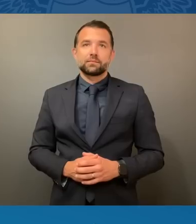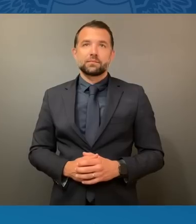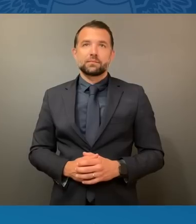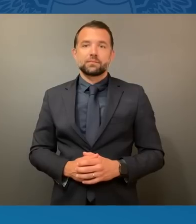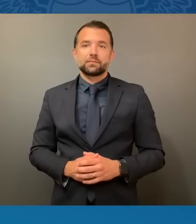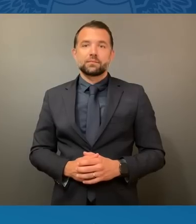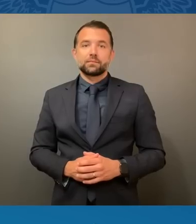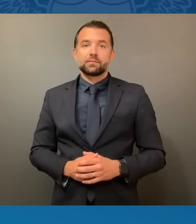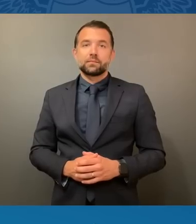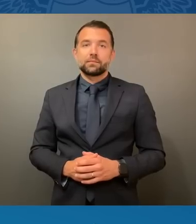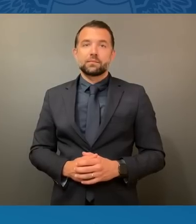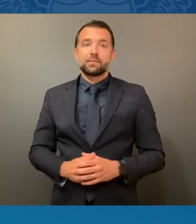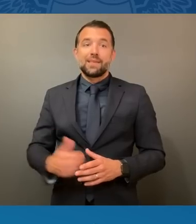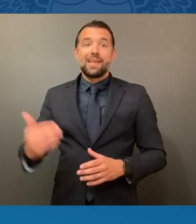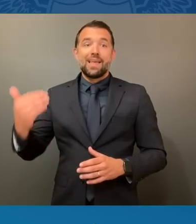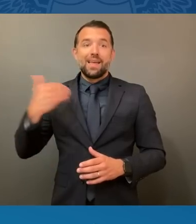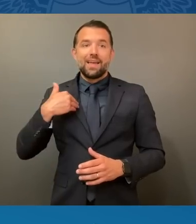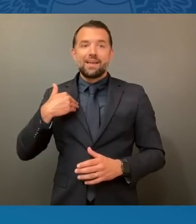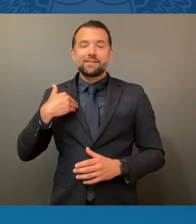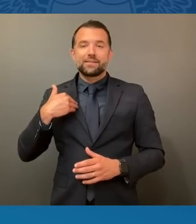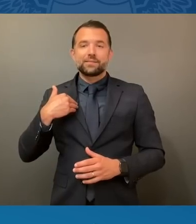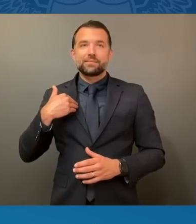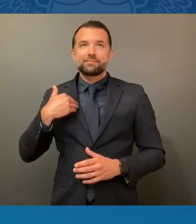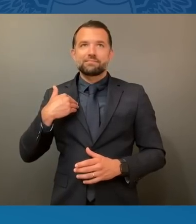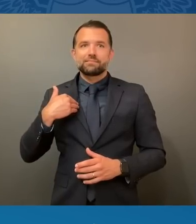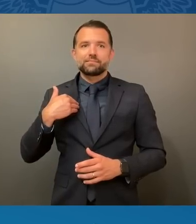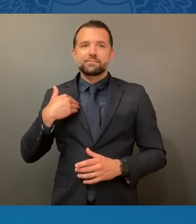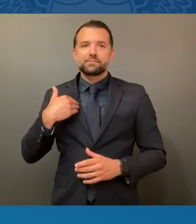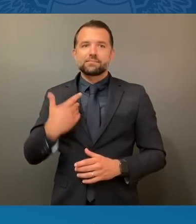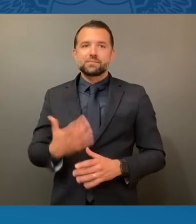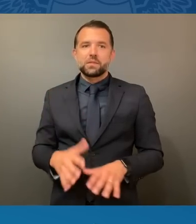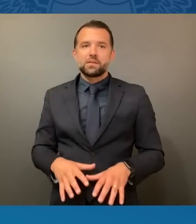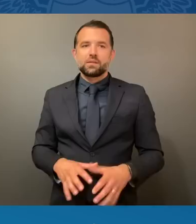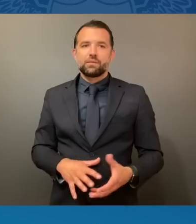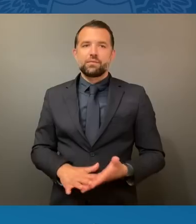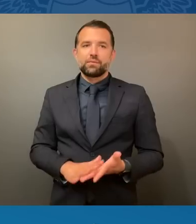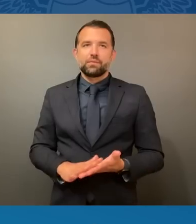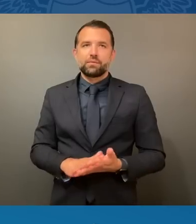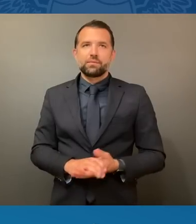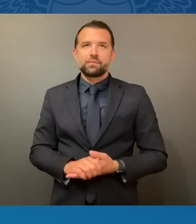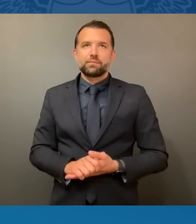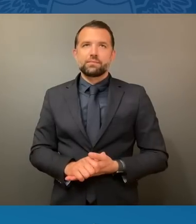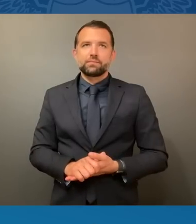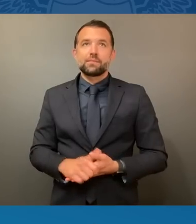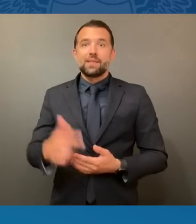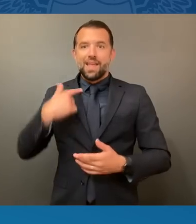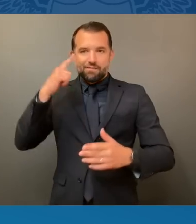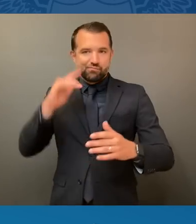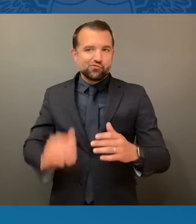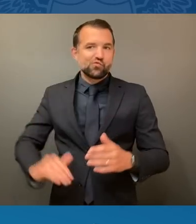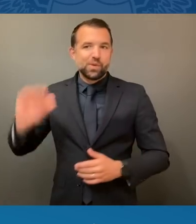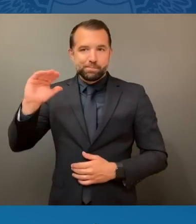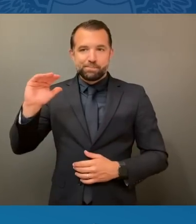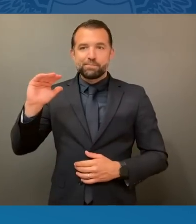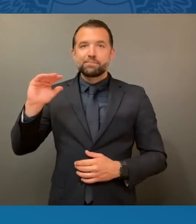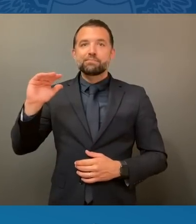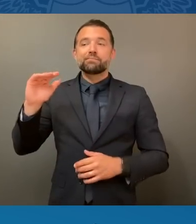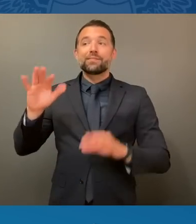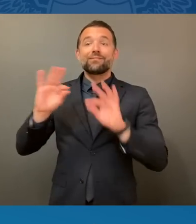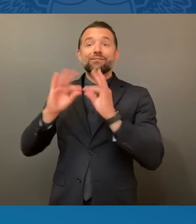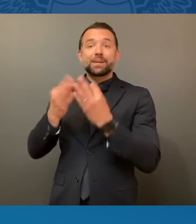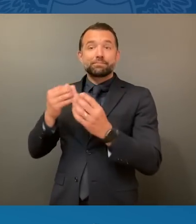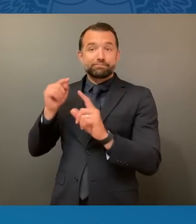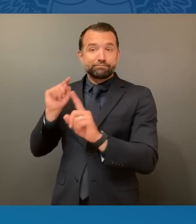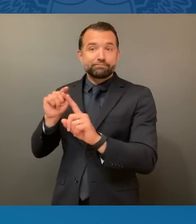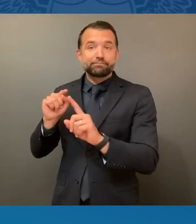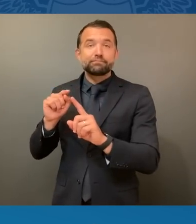I had the true privilege and blessing of being raised by a family, an extended